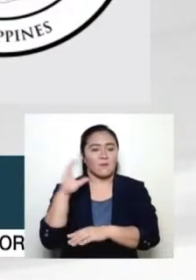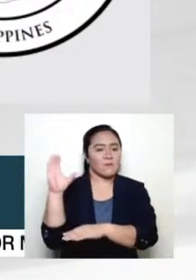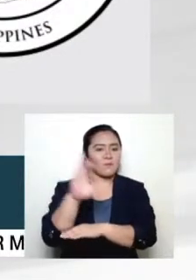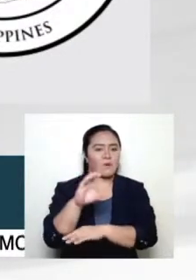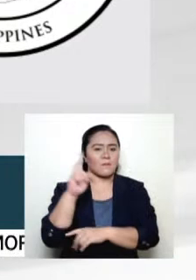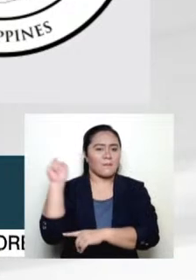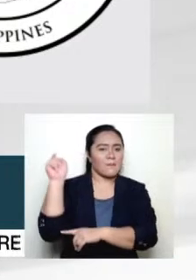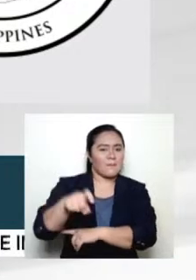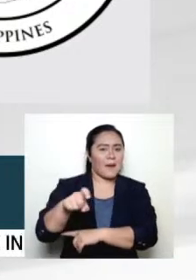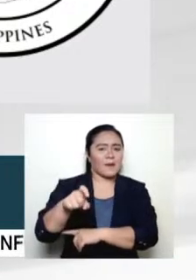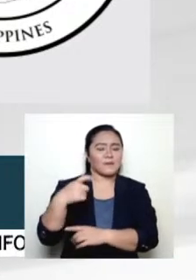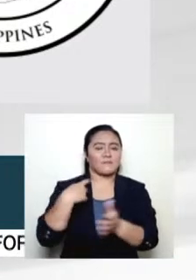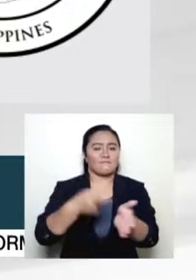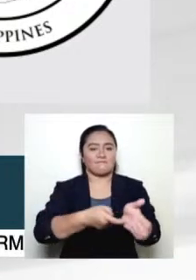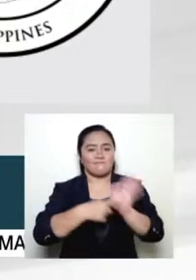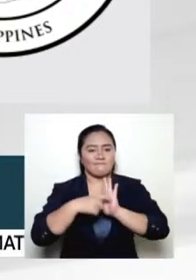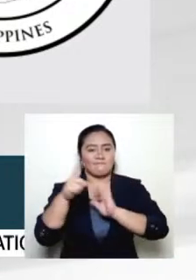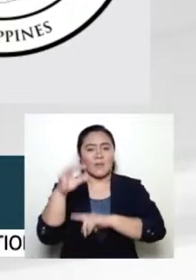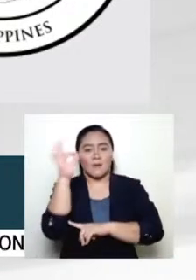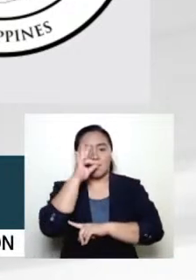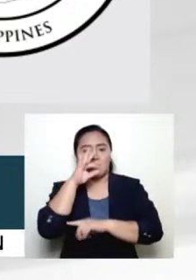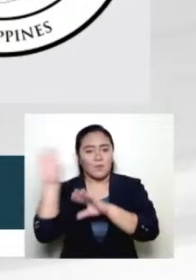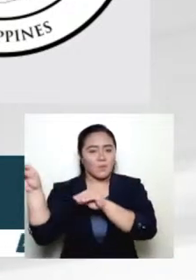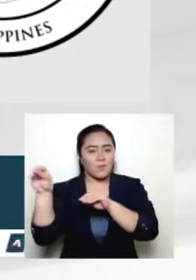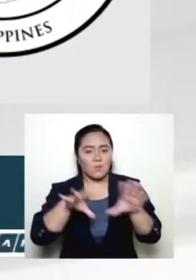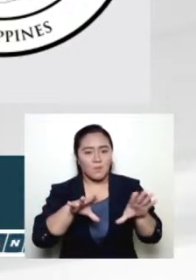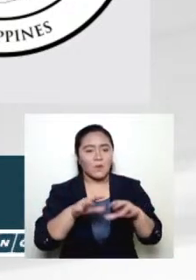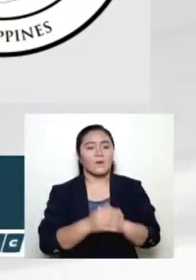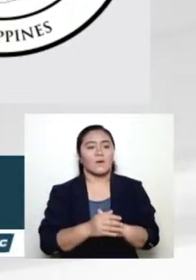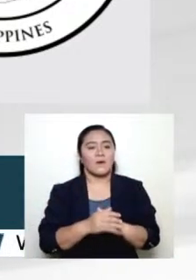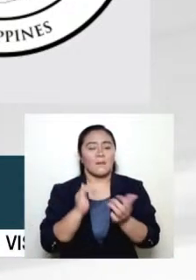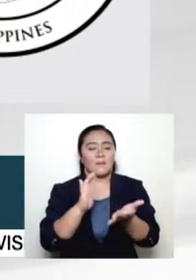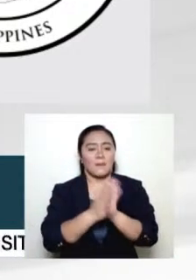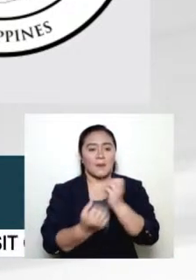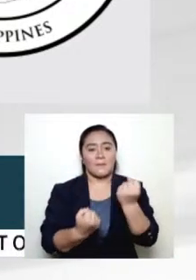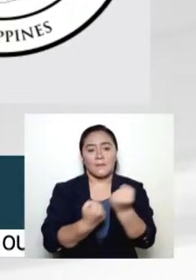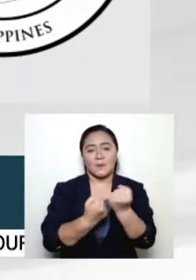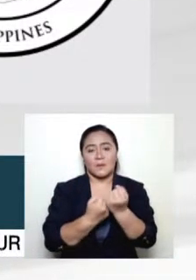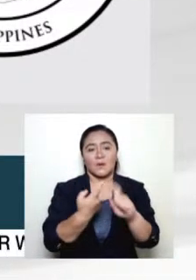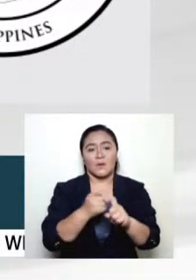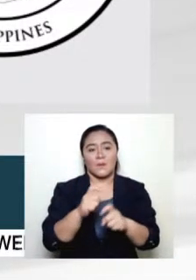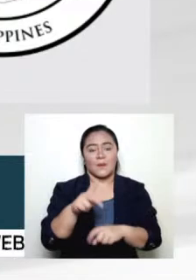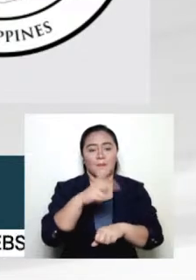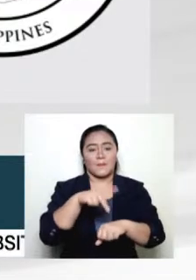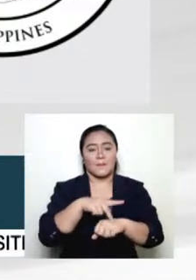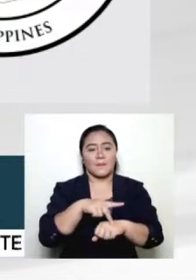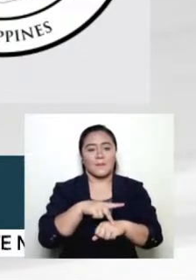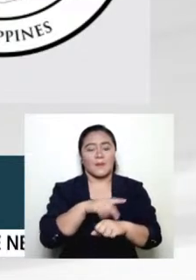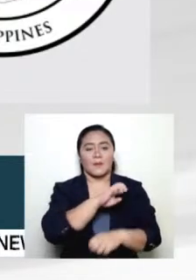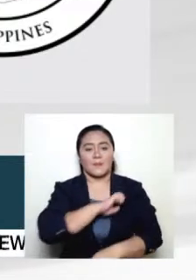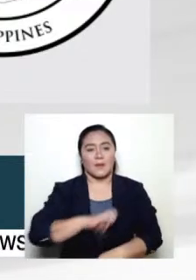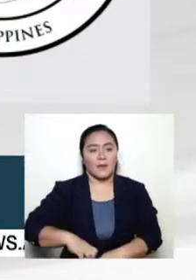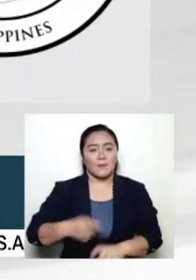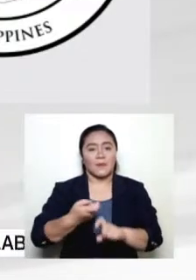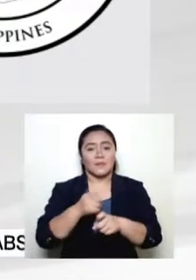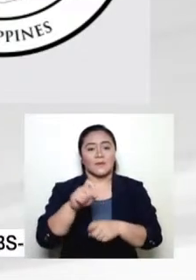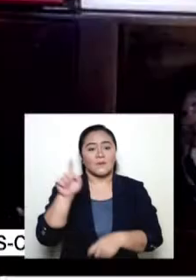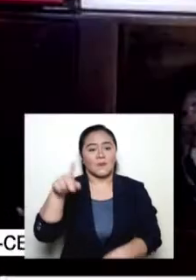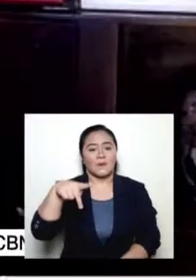mandatory evacuation of Filipinos in Ukraine. They will be assisted by the Philippine Embassy in Poland.